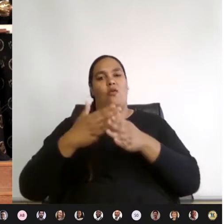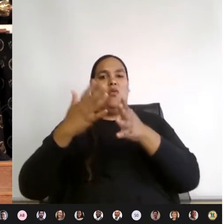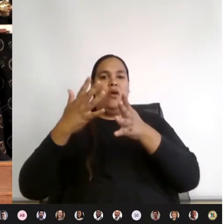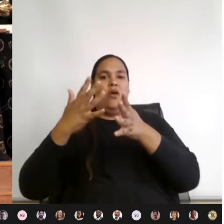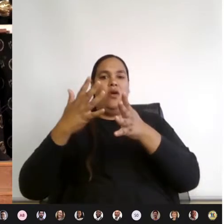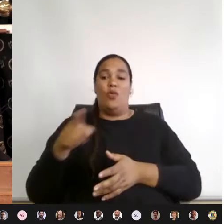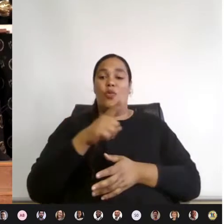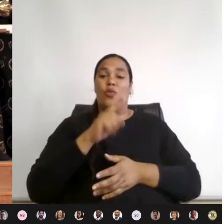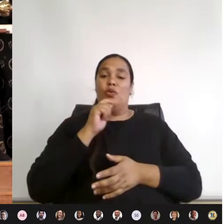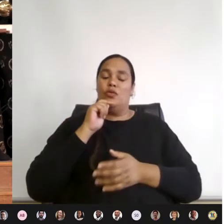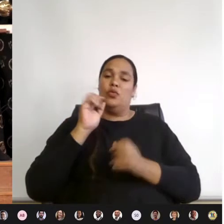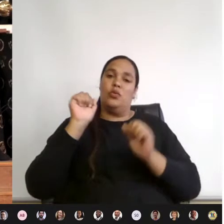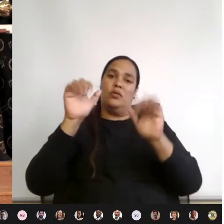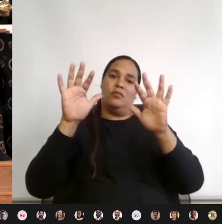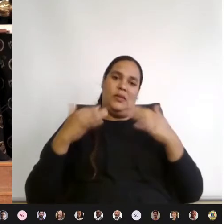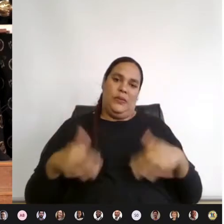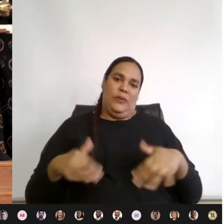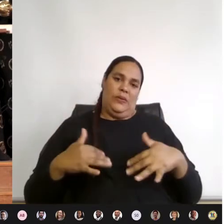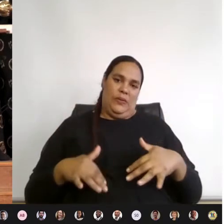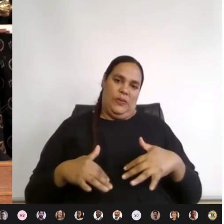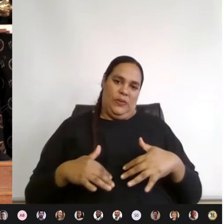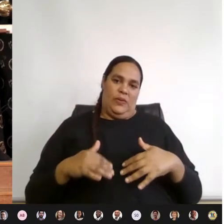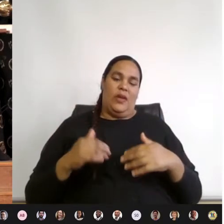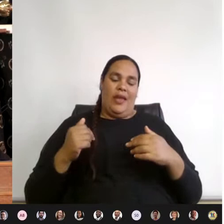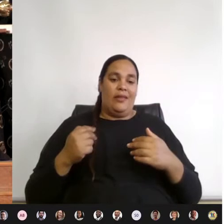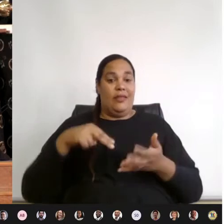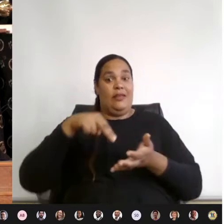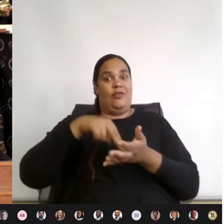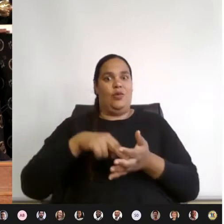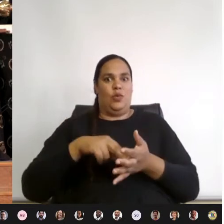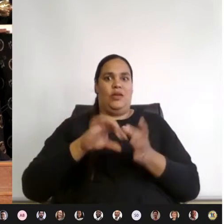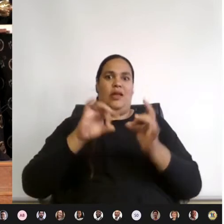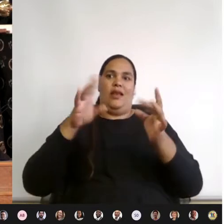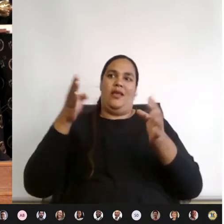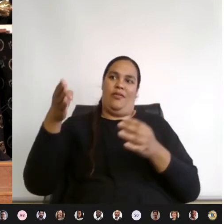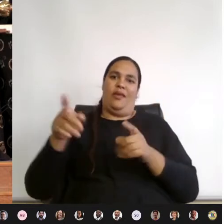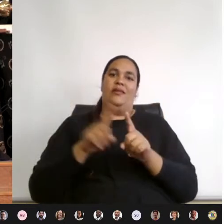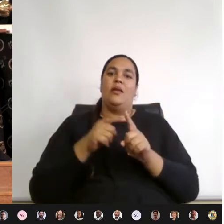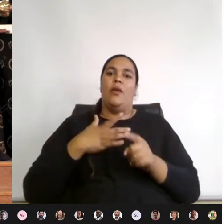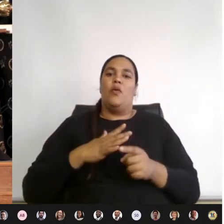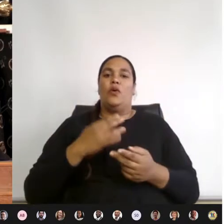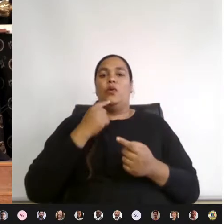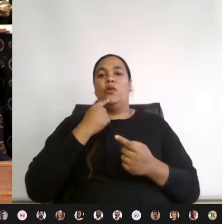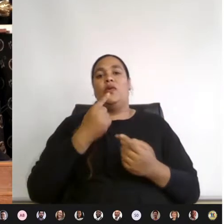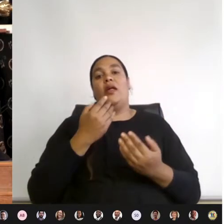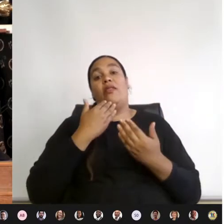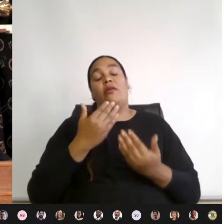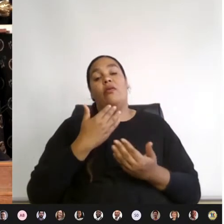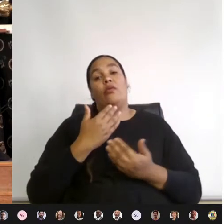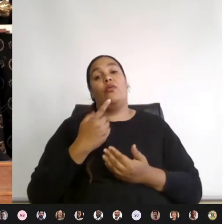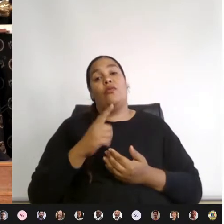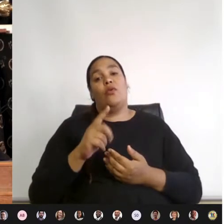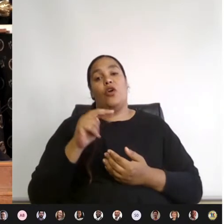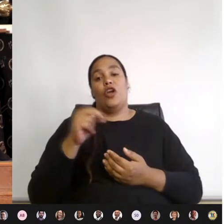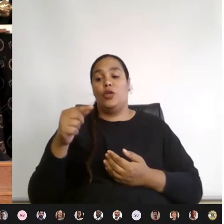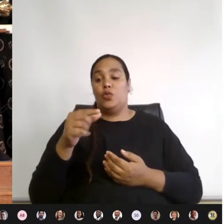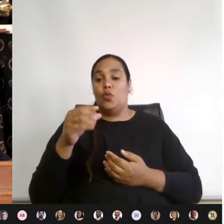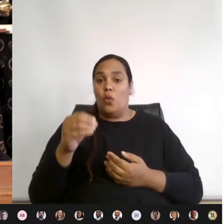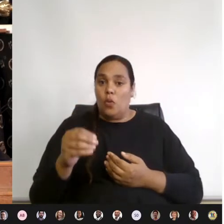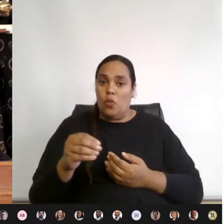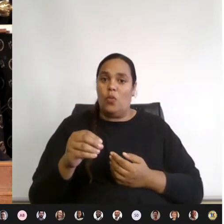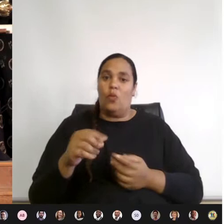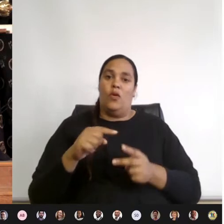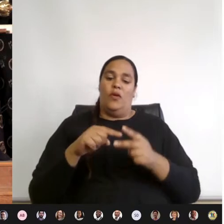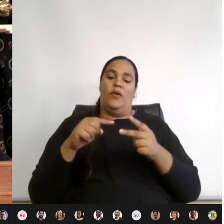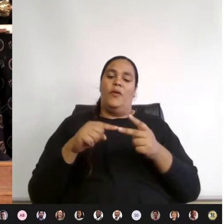been phenomenal and have stood out. I also want to say thank you to the NGOs and